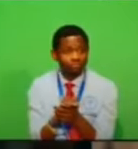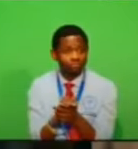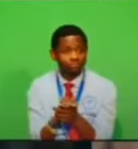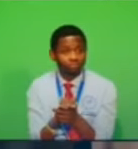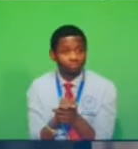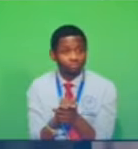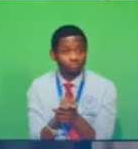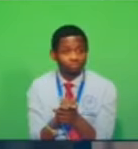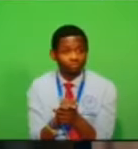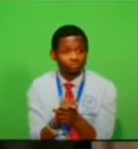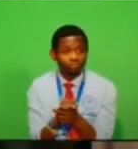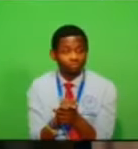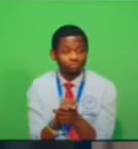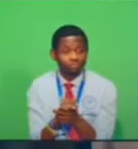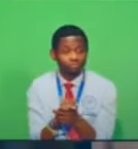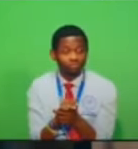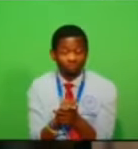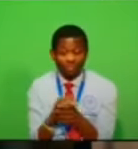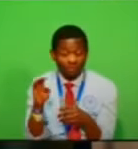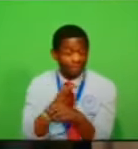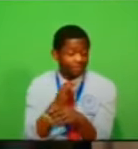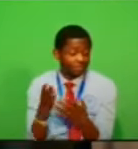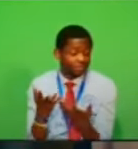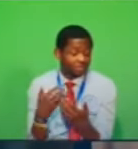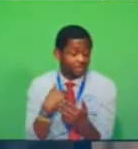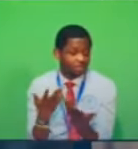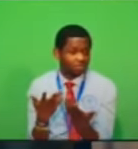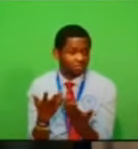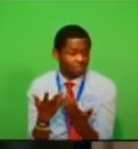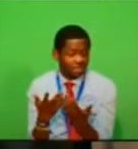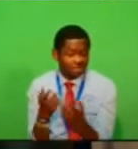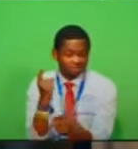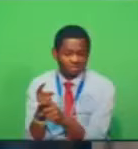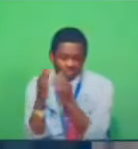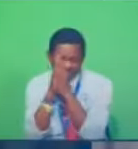God, the businesses that I've done, when I pray, then it drops.